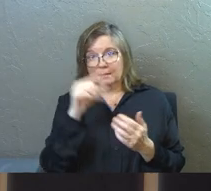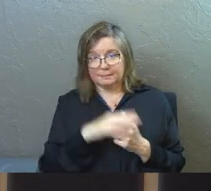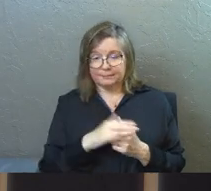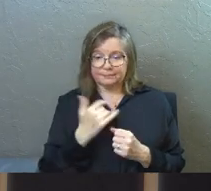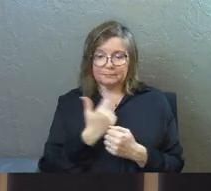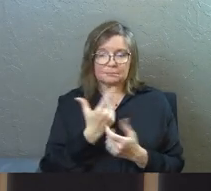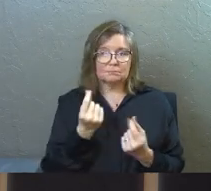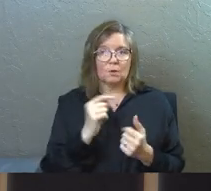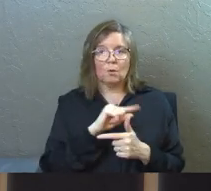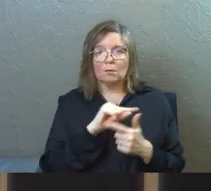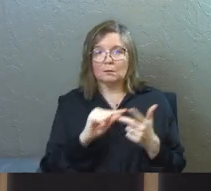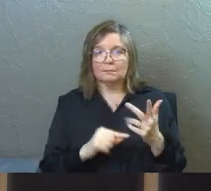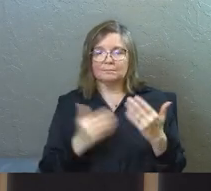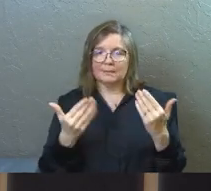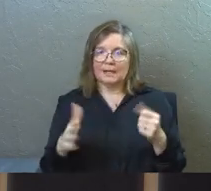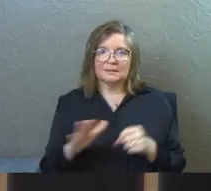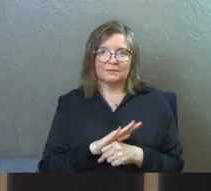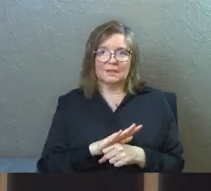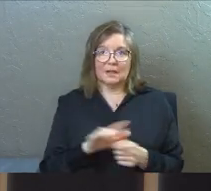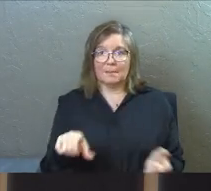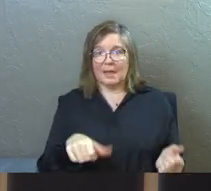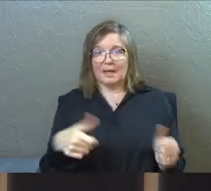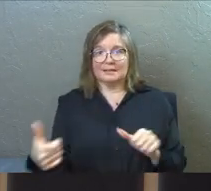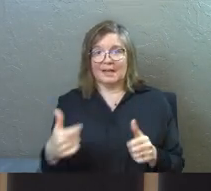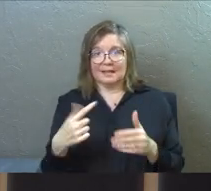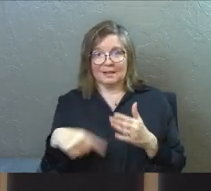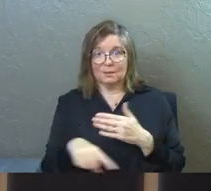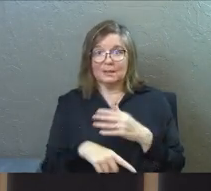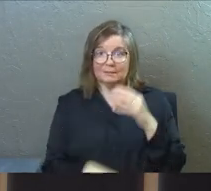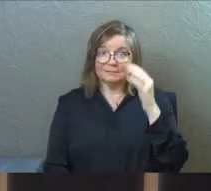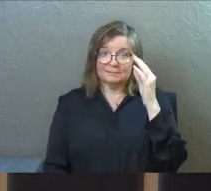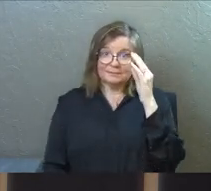I would love for you to do all of those things. Let's fill up that tank next week.